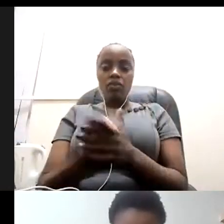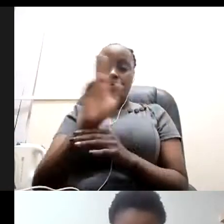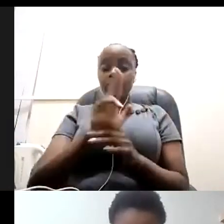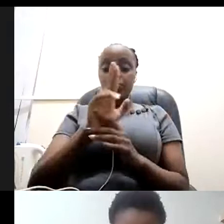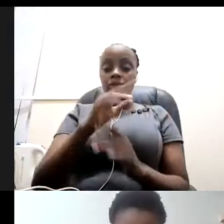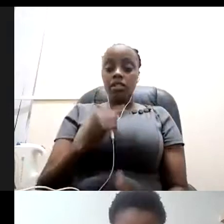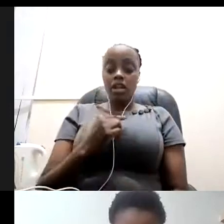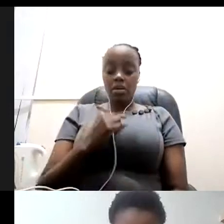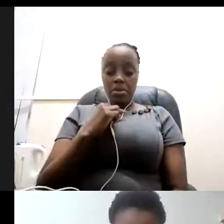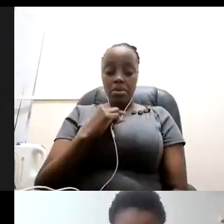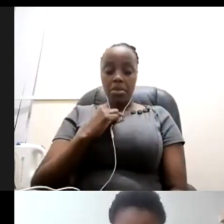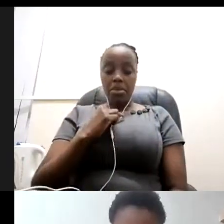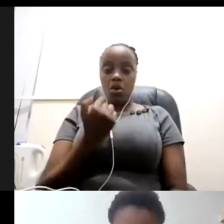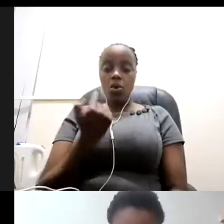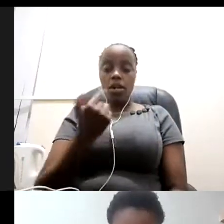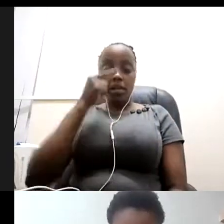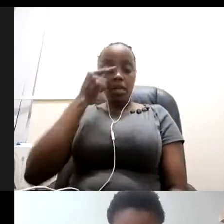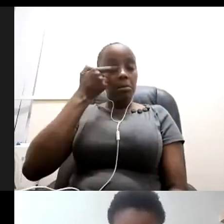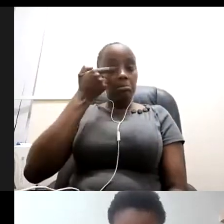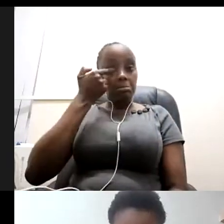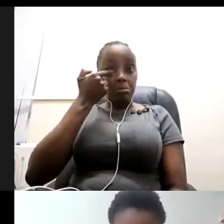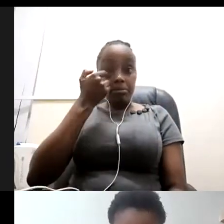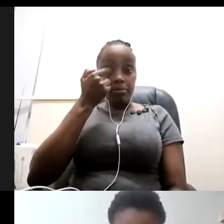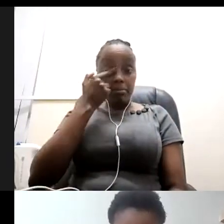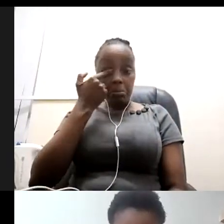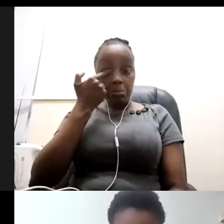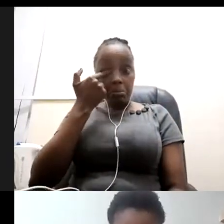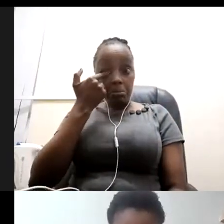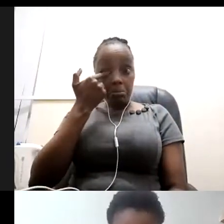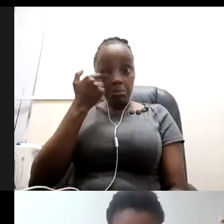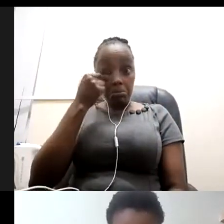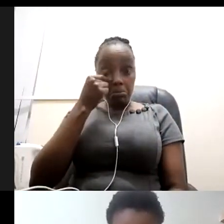Okay, so maybe.